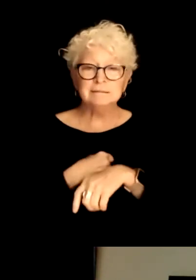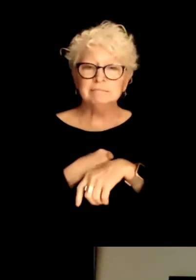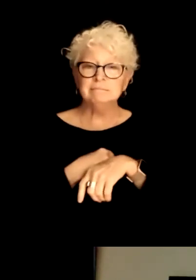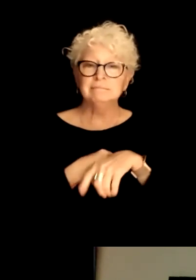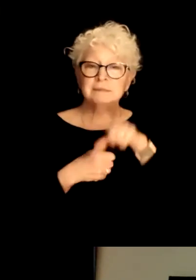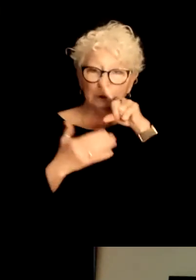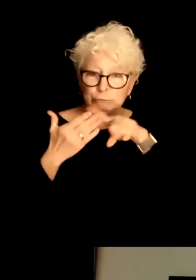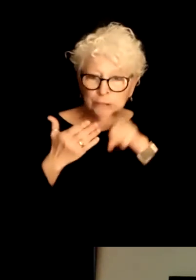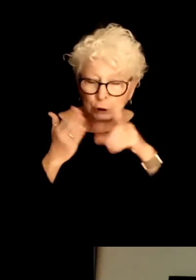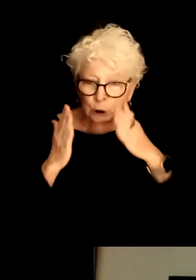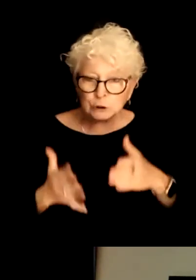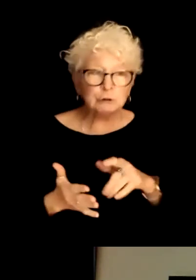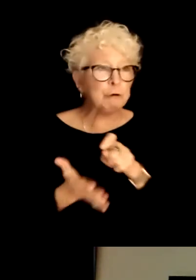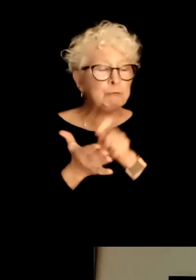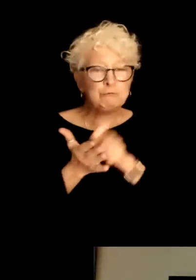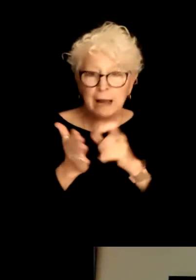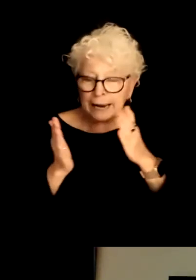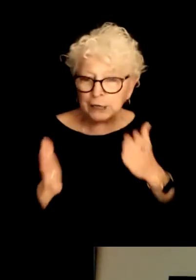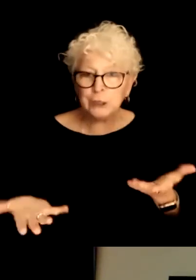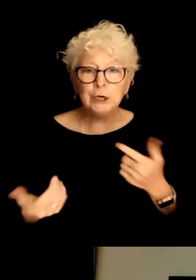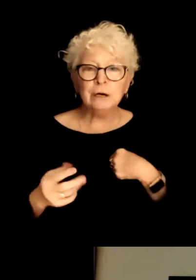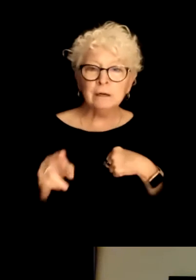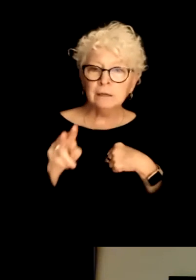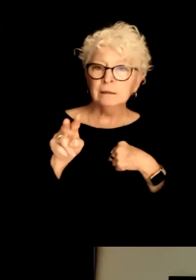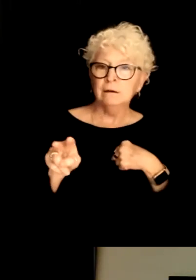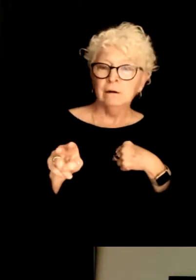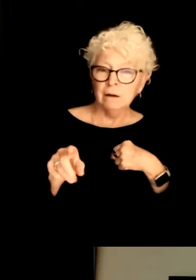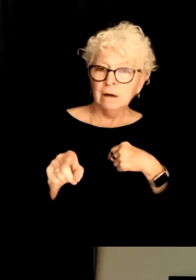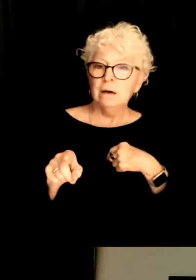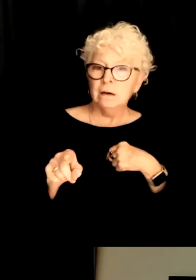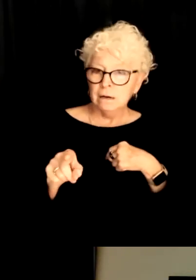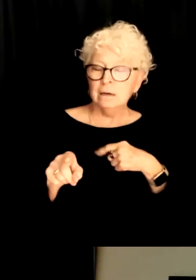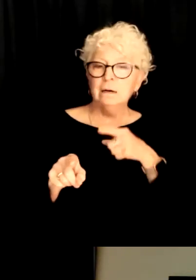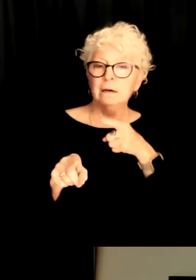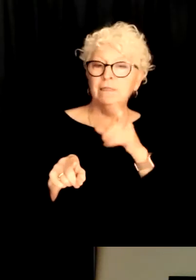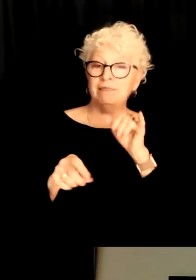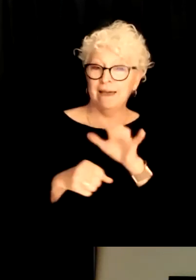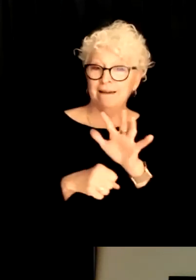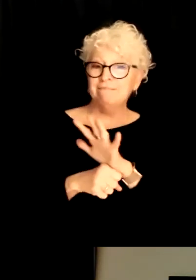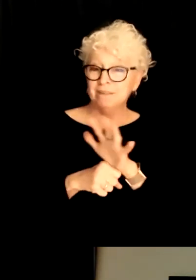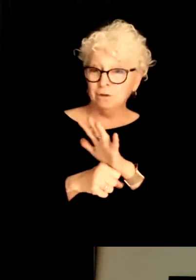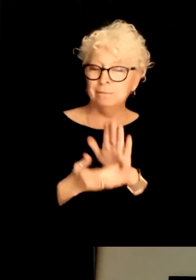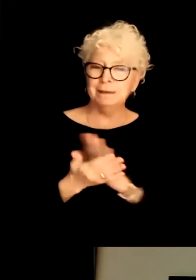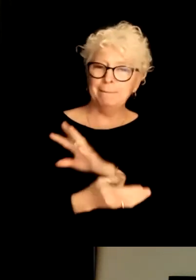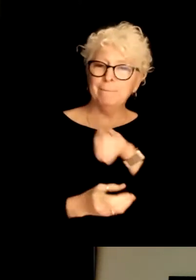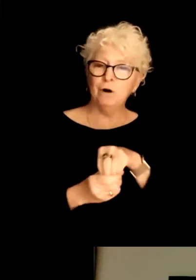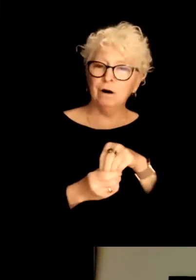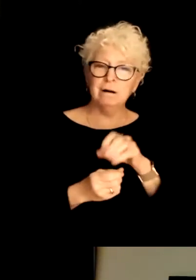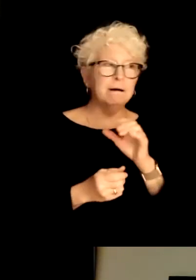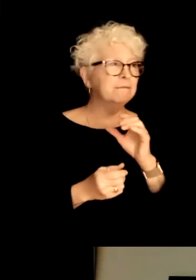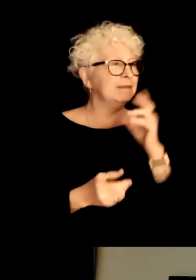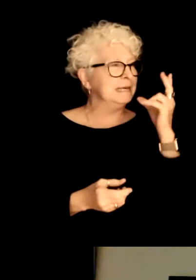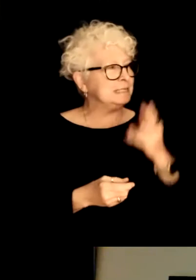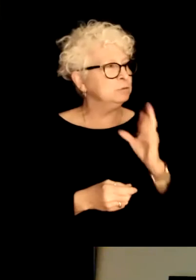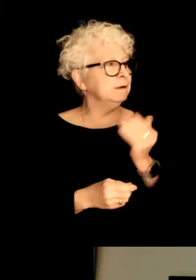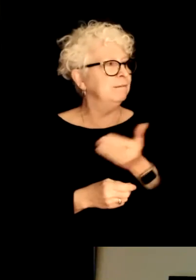of showing how unrest was part of a small but really important genealogy of literary